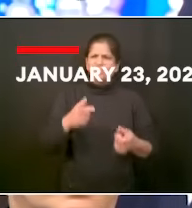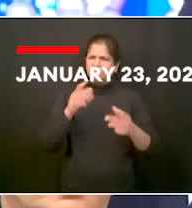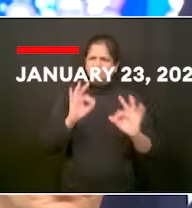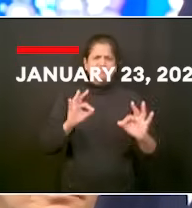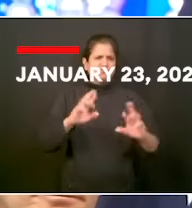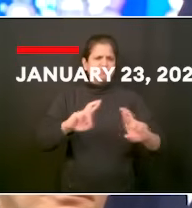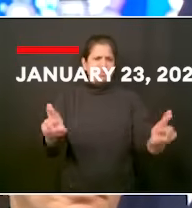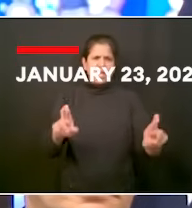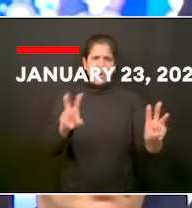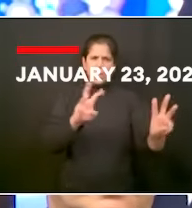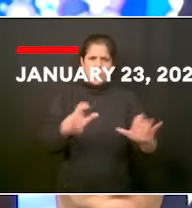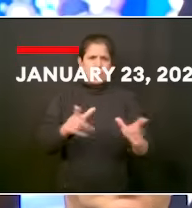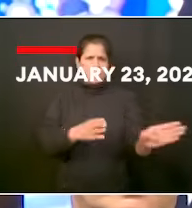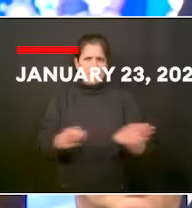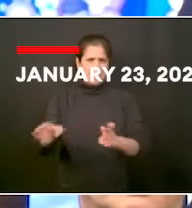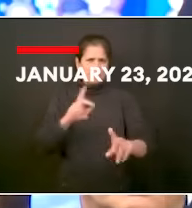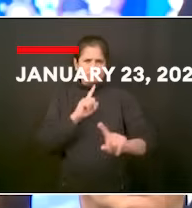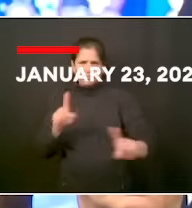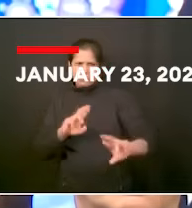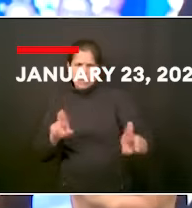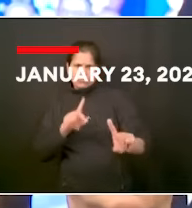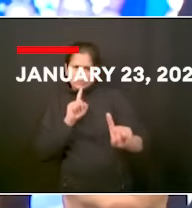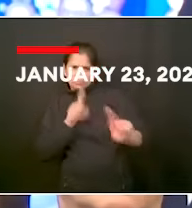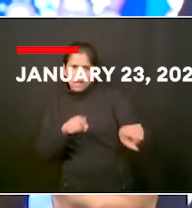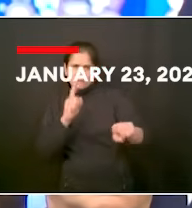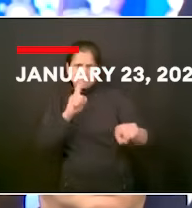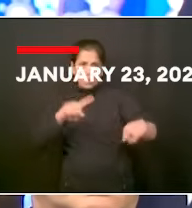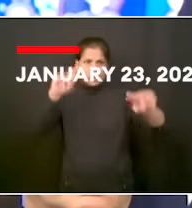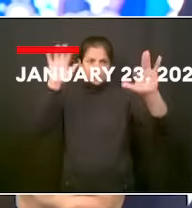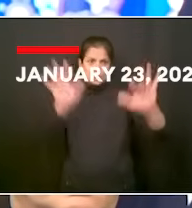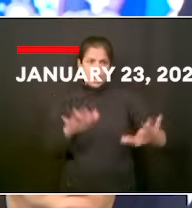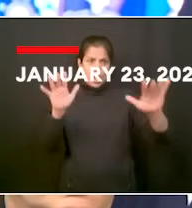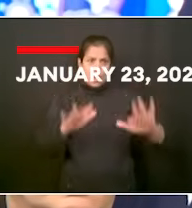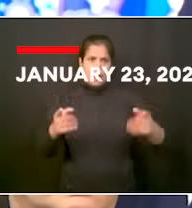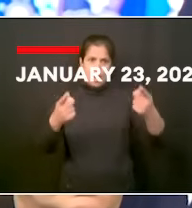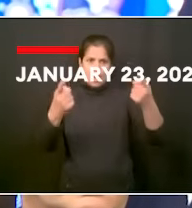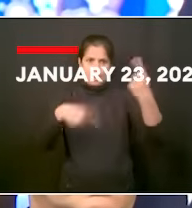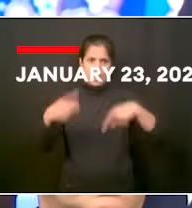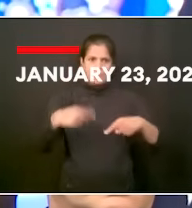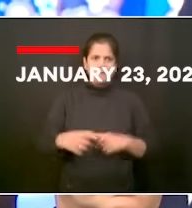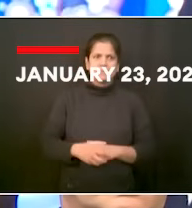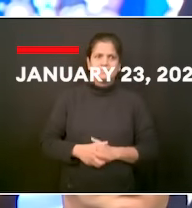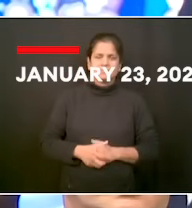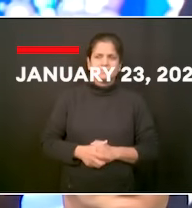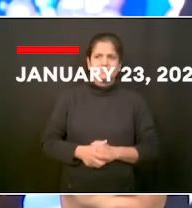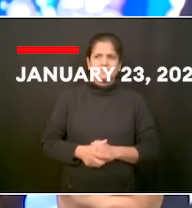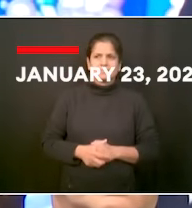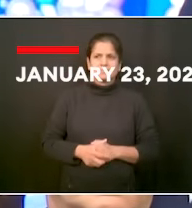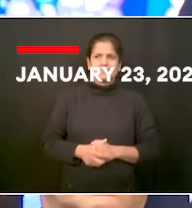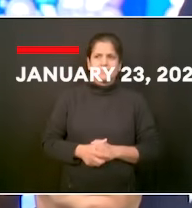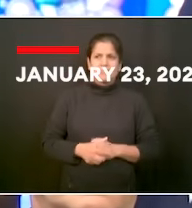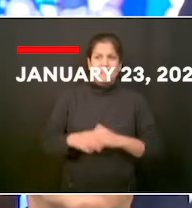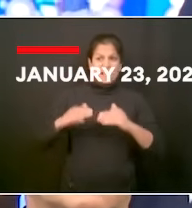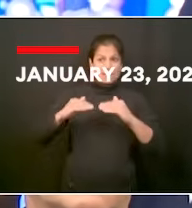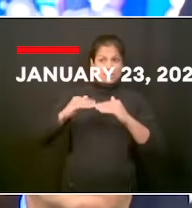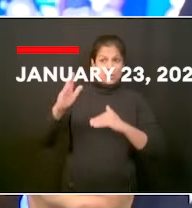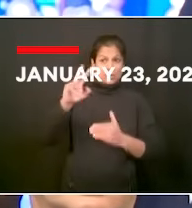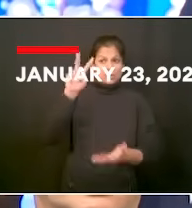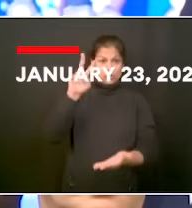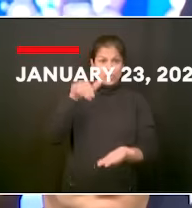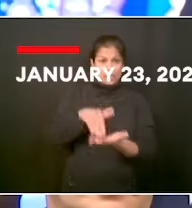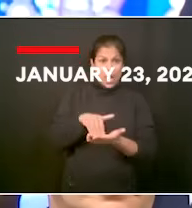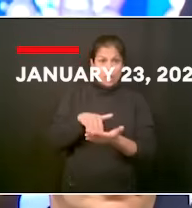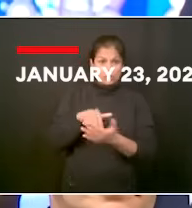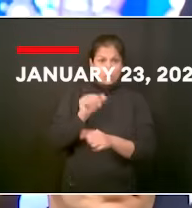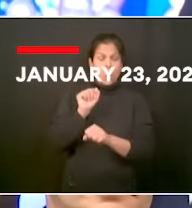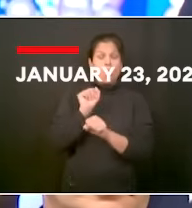We are going to see more than 2,000 of those sanitation workers begin 12-hour shifts starting tomorrow evening. They will salt as